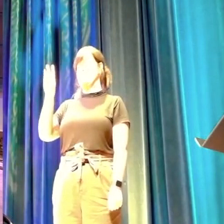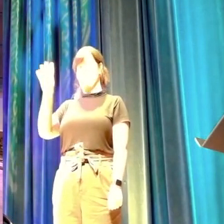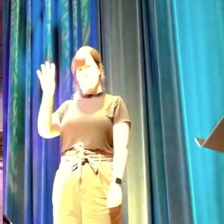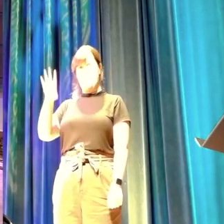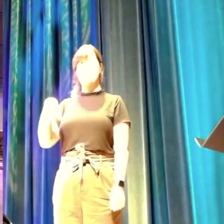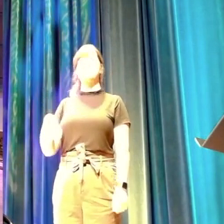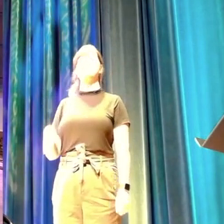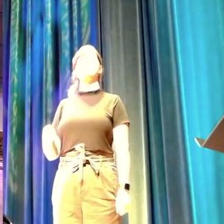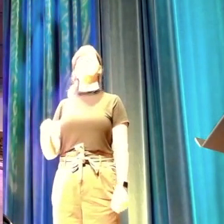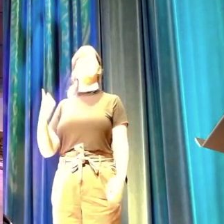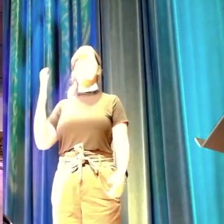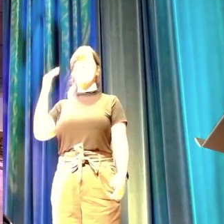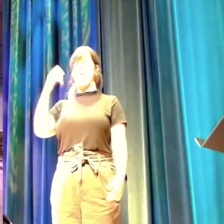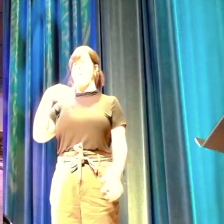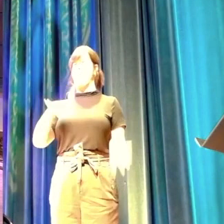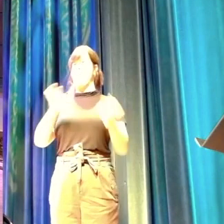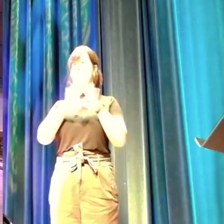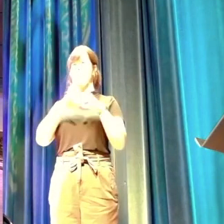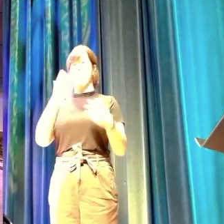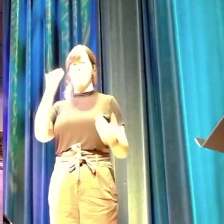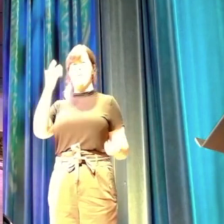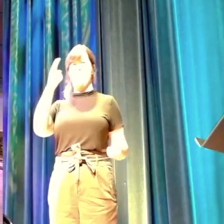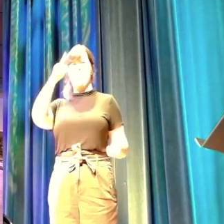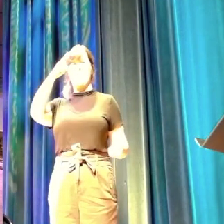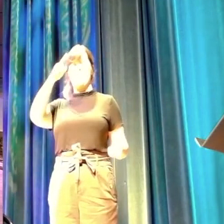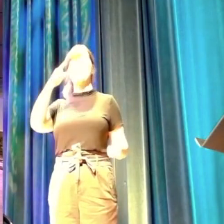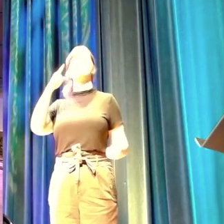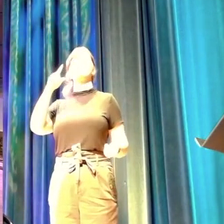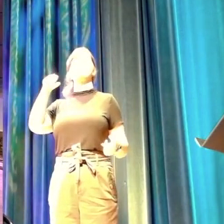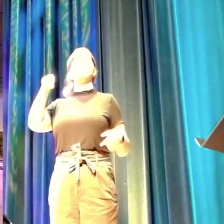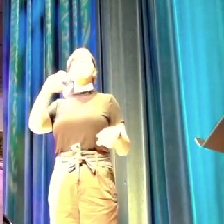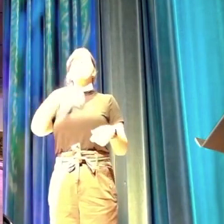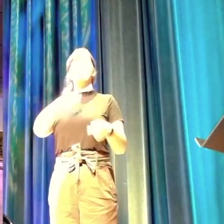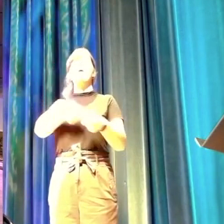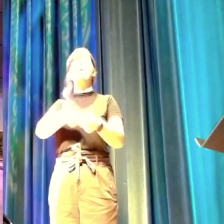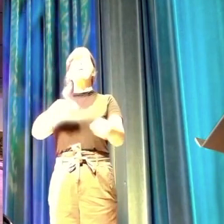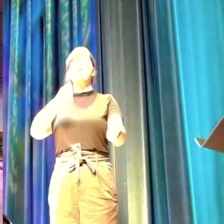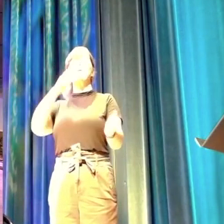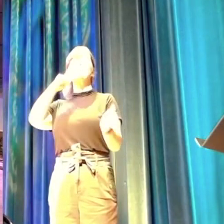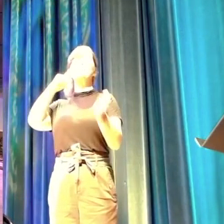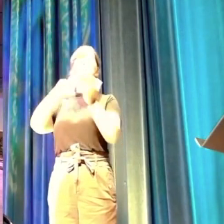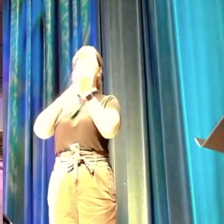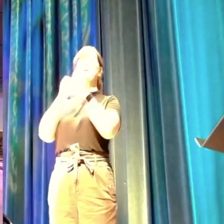15, 1964. So why is the white cane important? The white cane is a symbol of